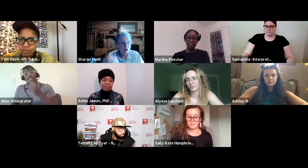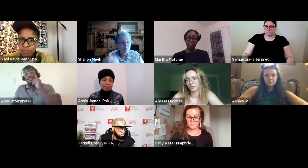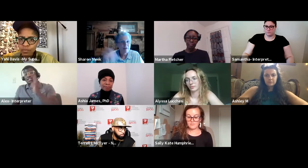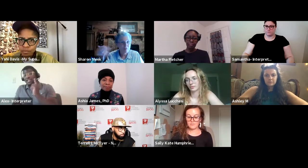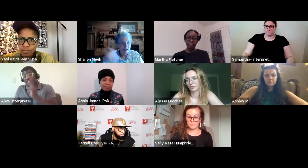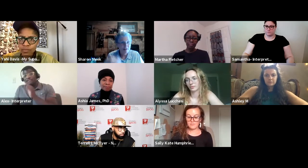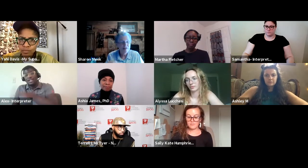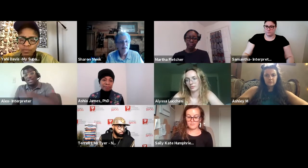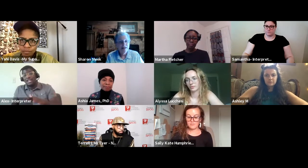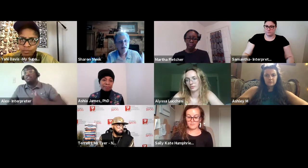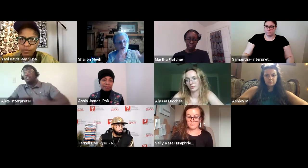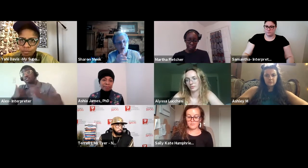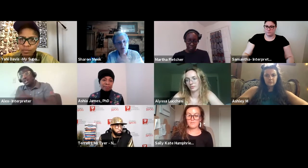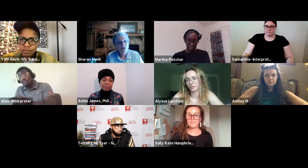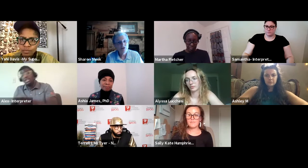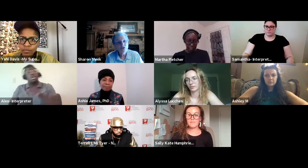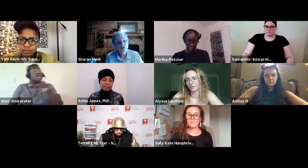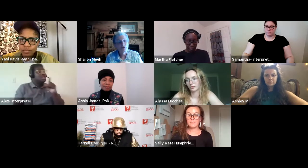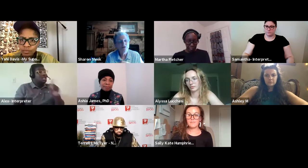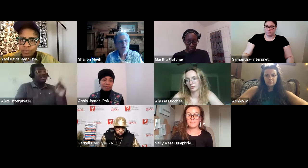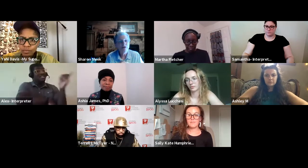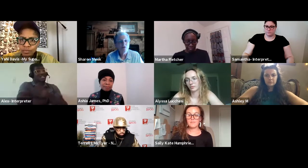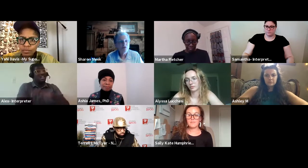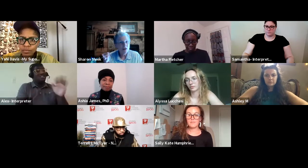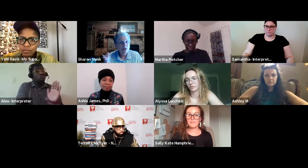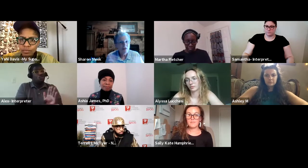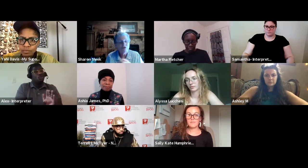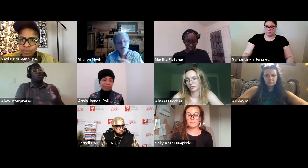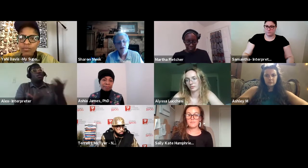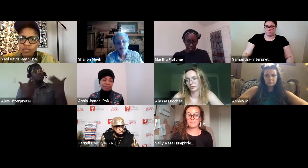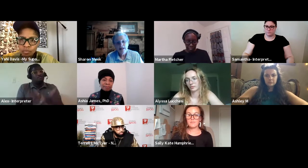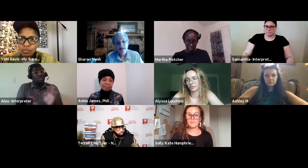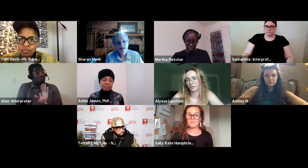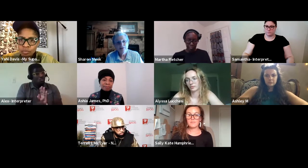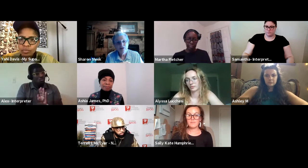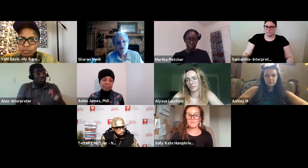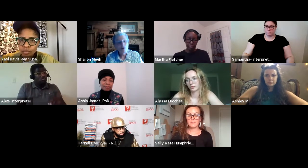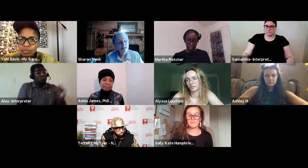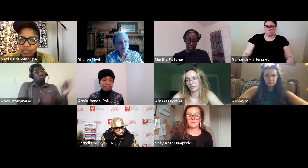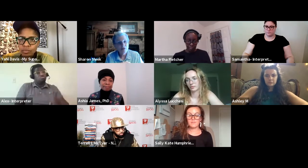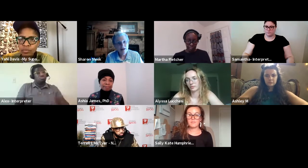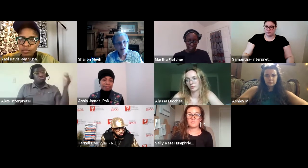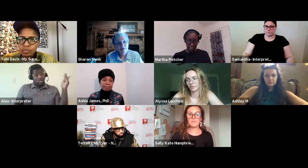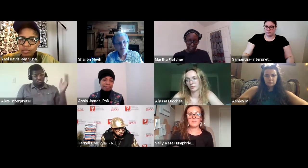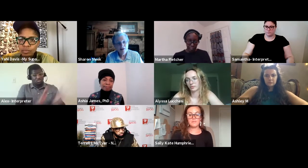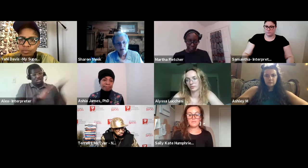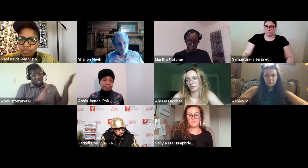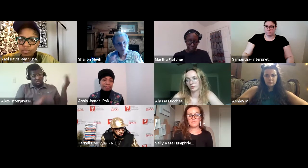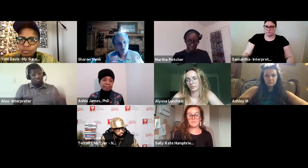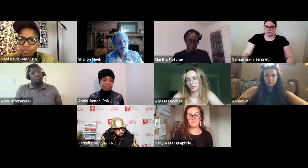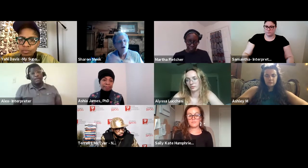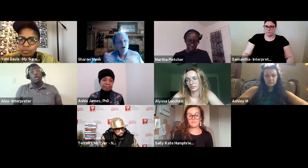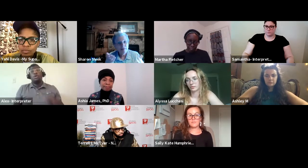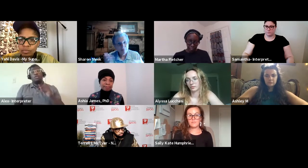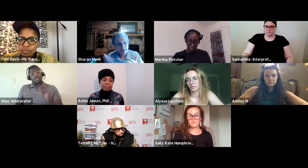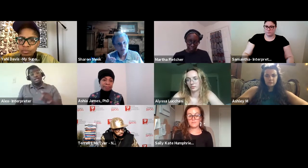went home every night. He was in a residential school until he was a teenager. Mm-hmm. And while he was there, of course,